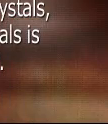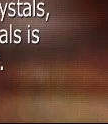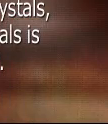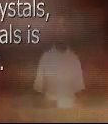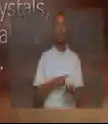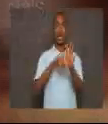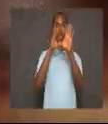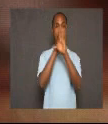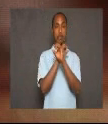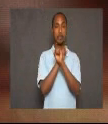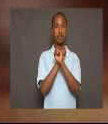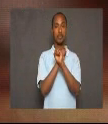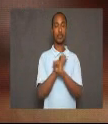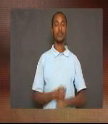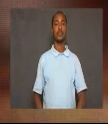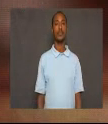Time's up.